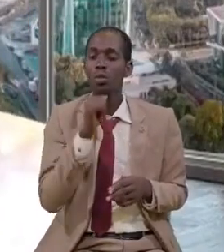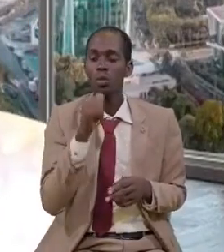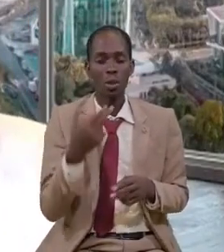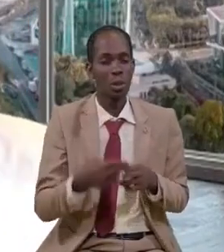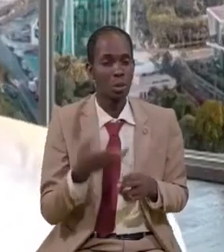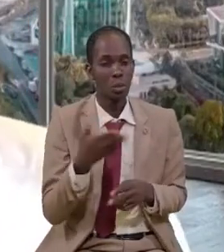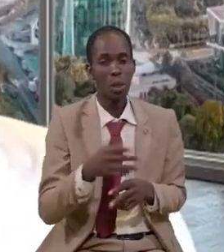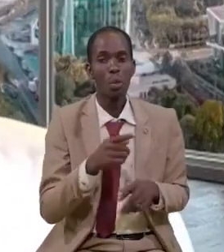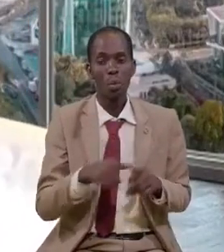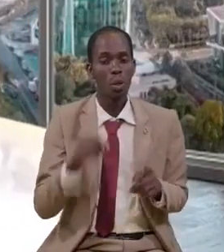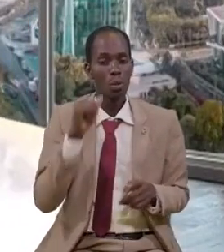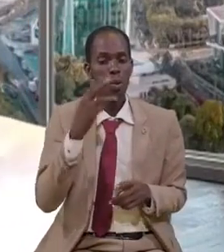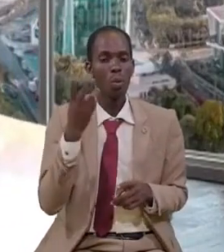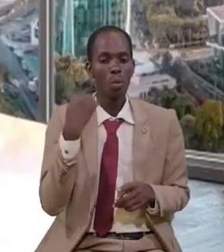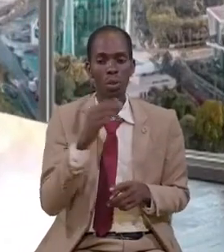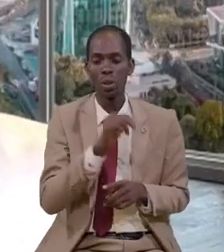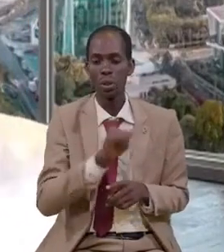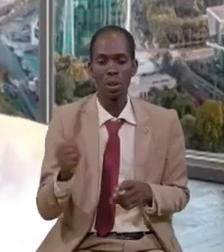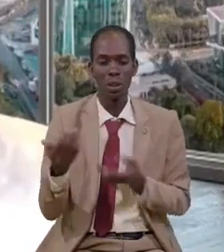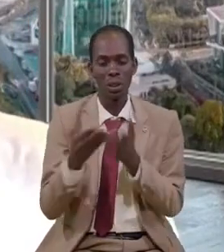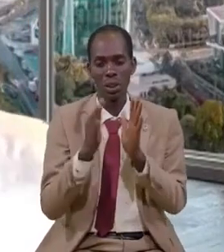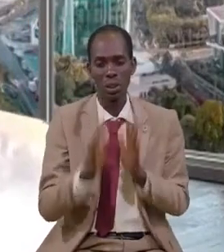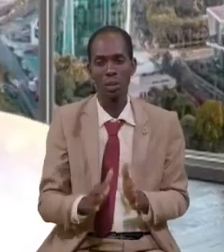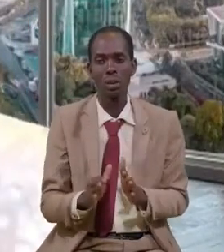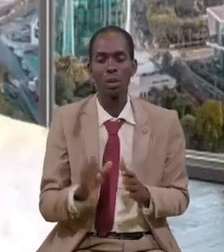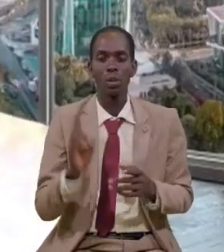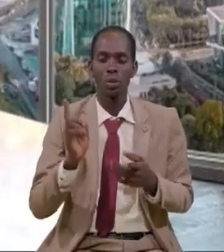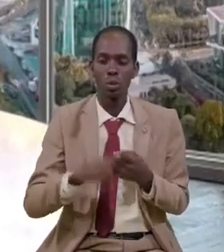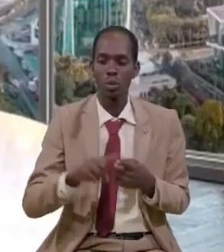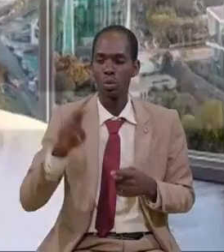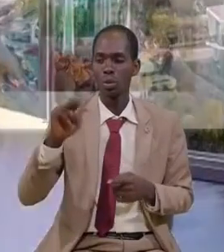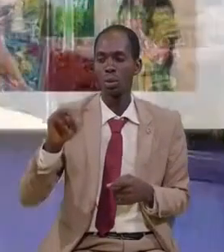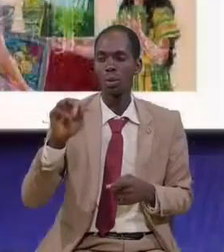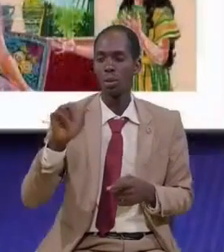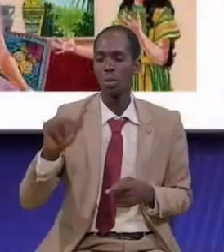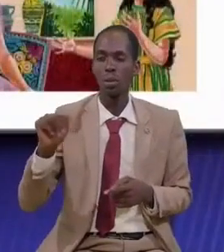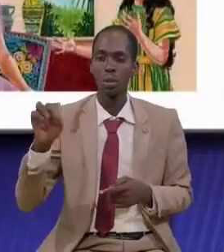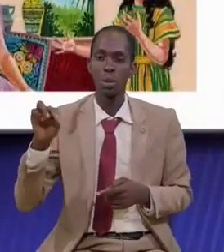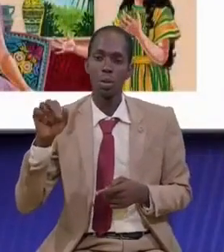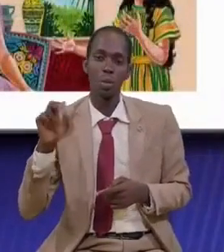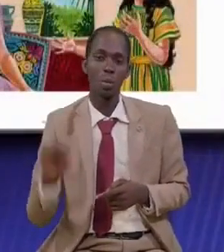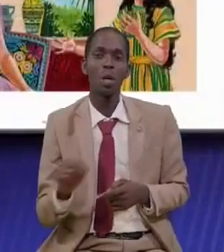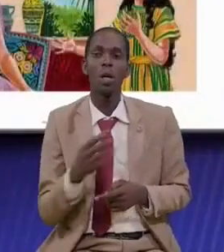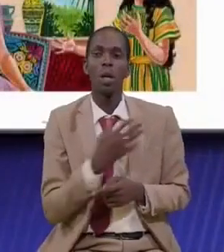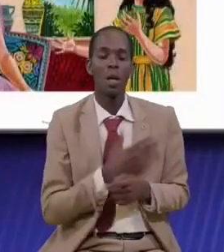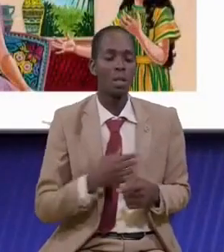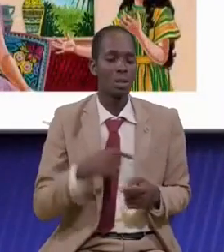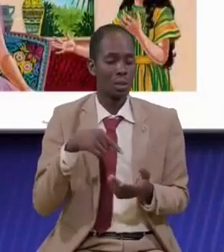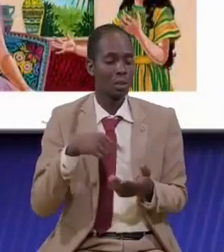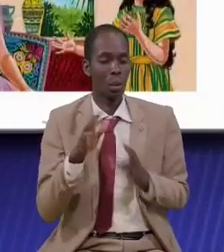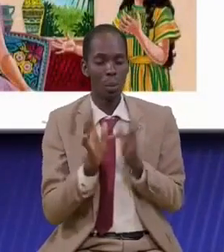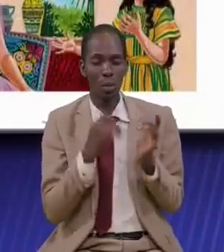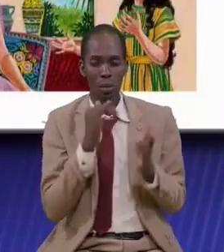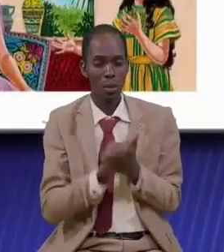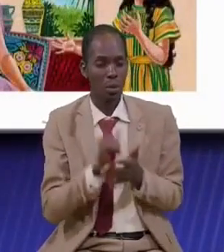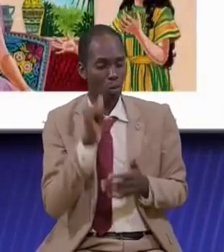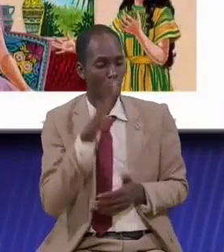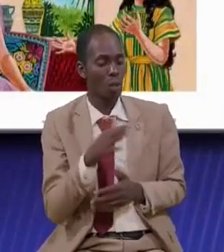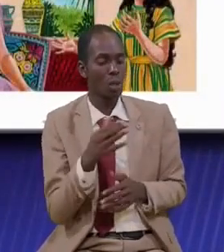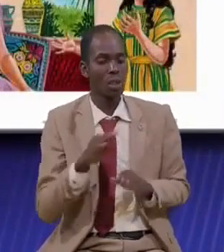a captive of Naaman's wife. And the Bible said she gave information that led to